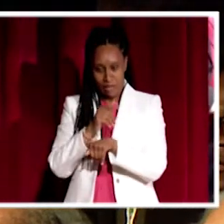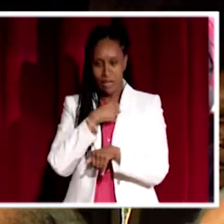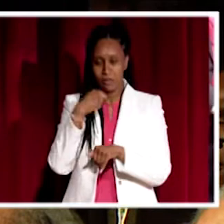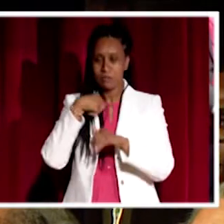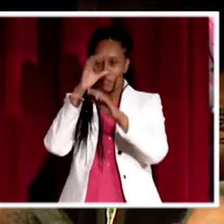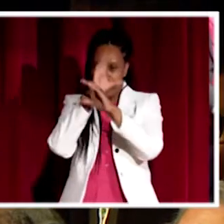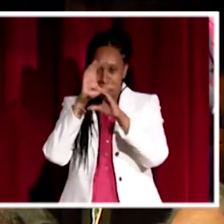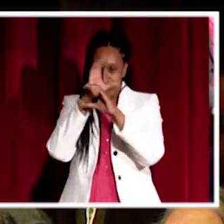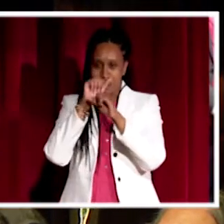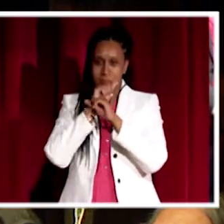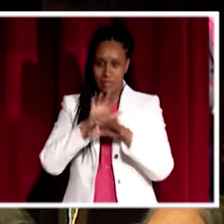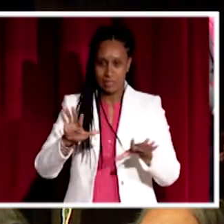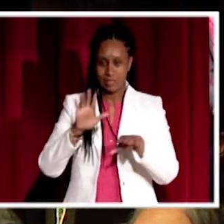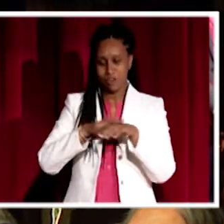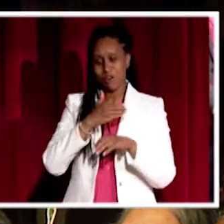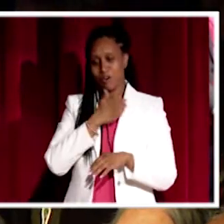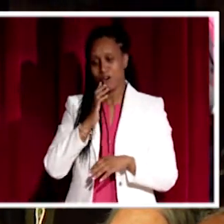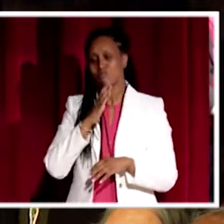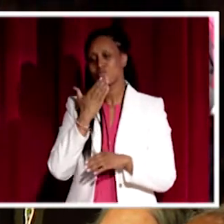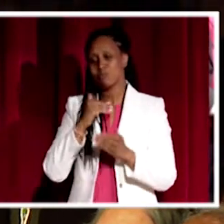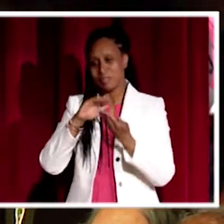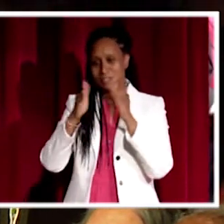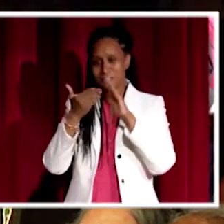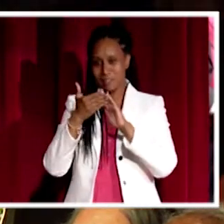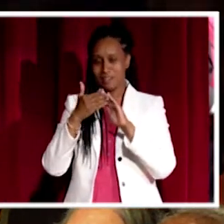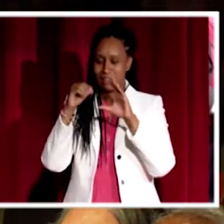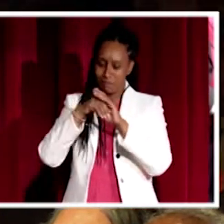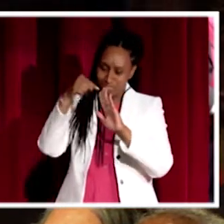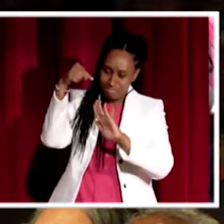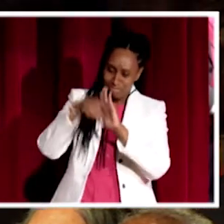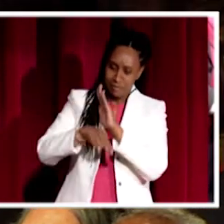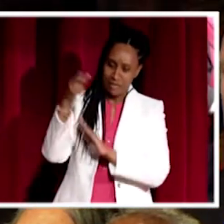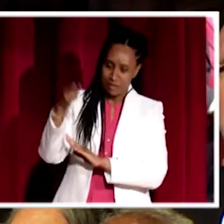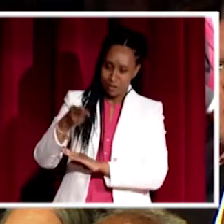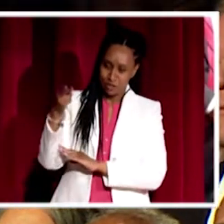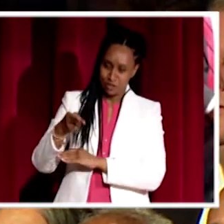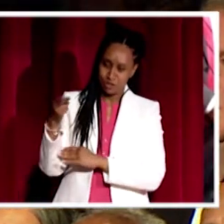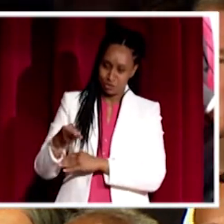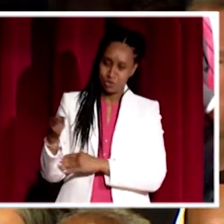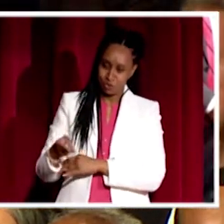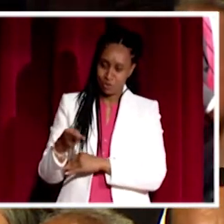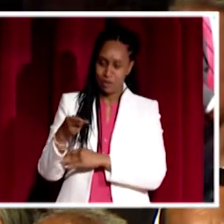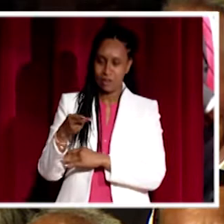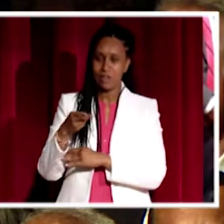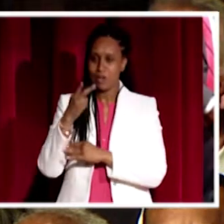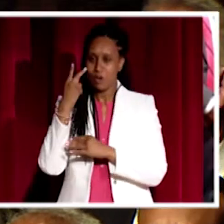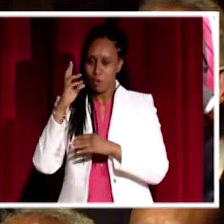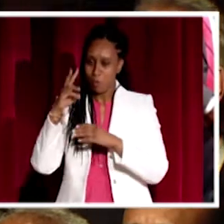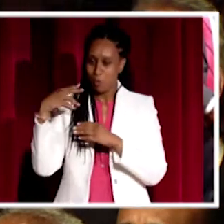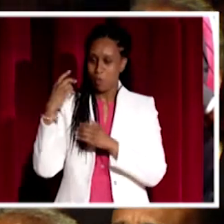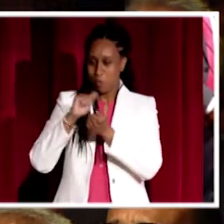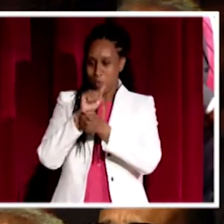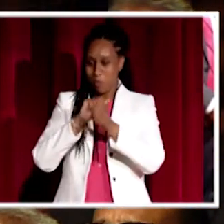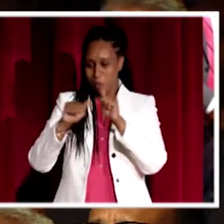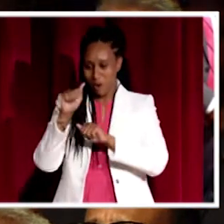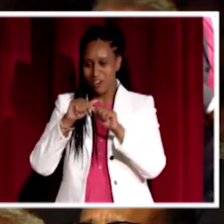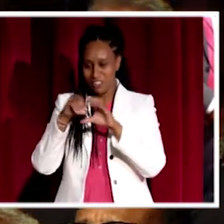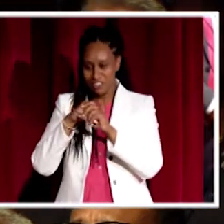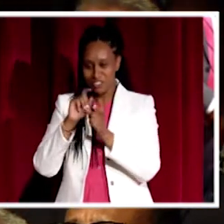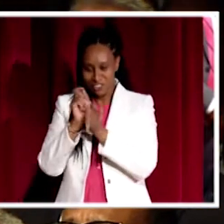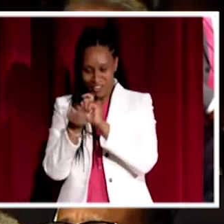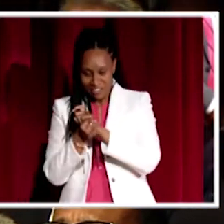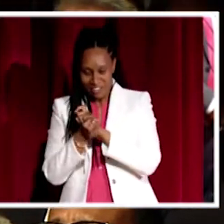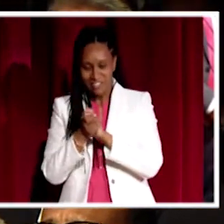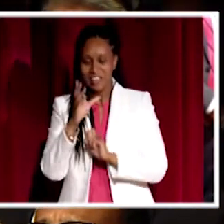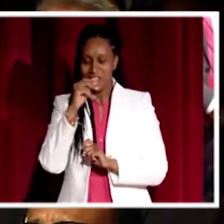seek blessings on our sweet city, steeped in history, awash in change. We pray for the wisdom to protect